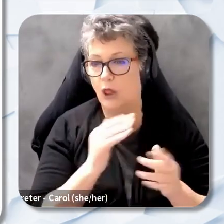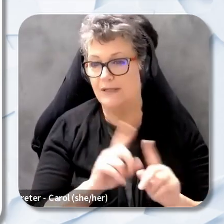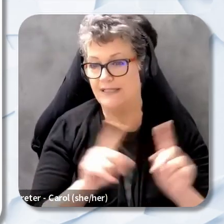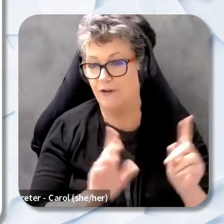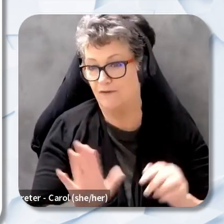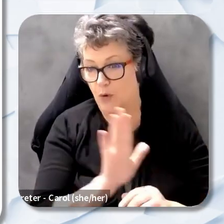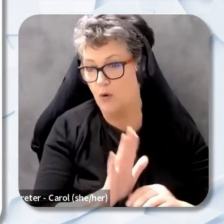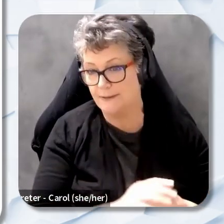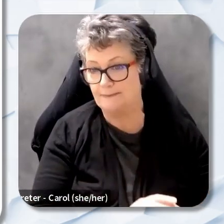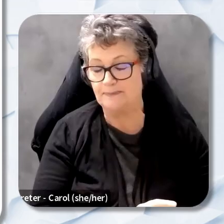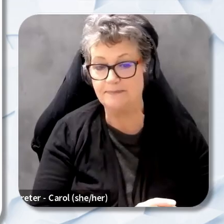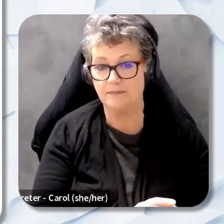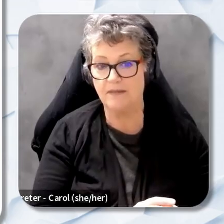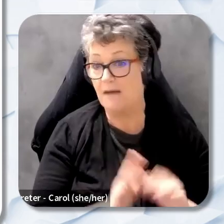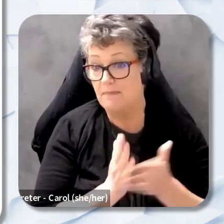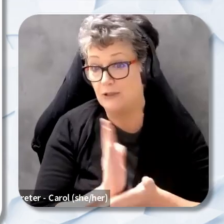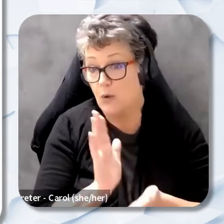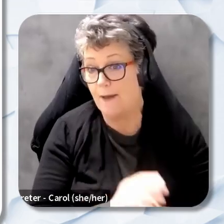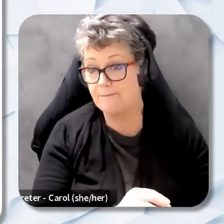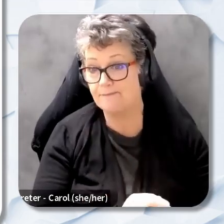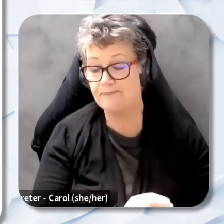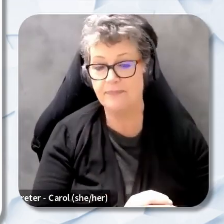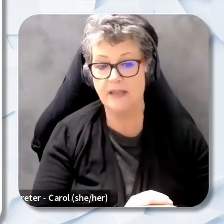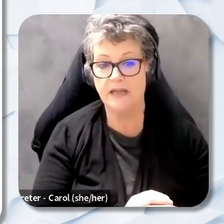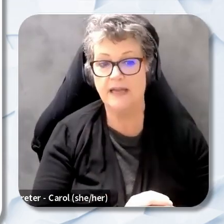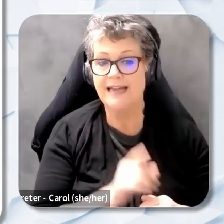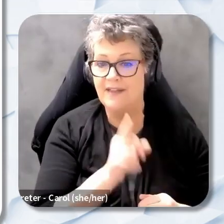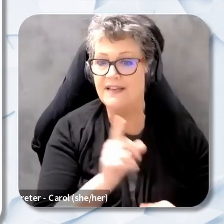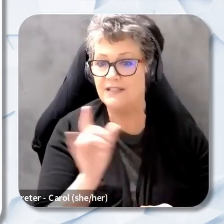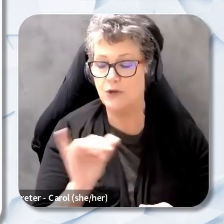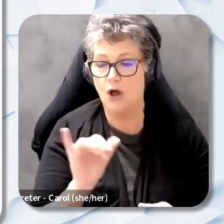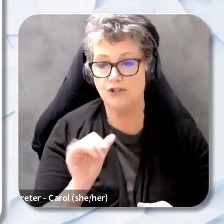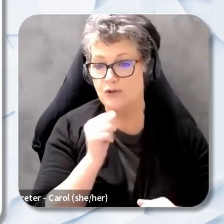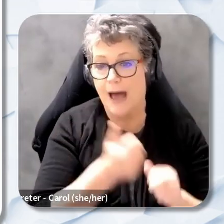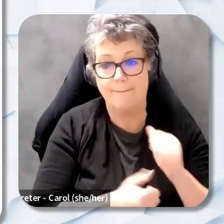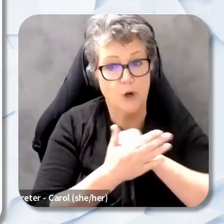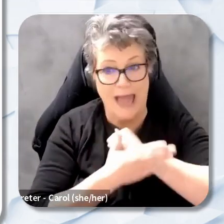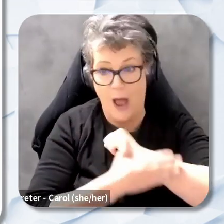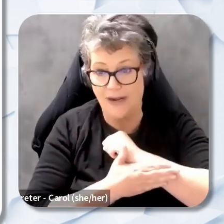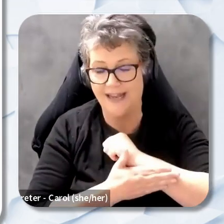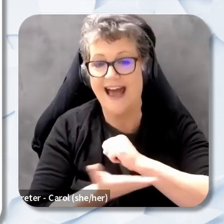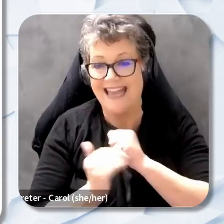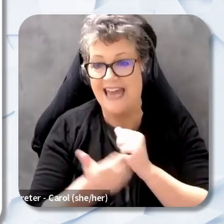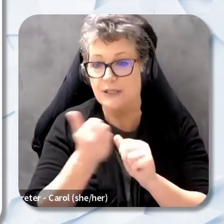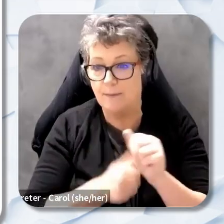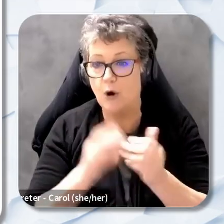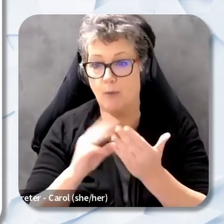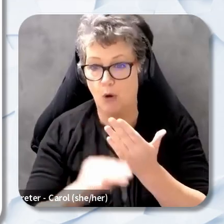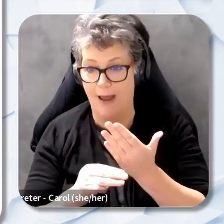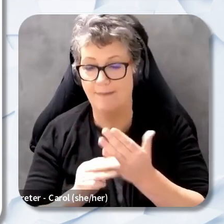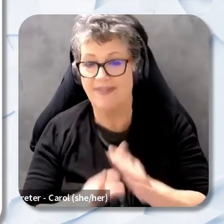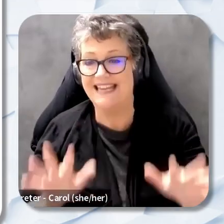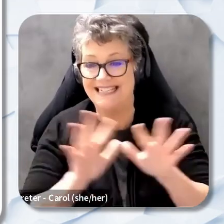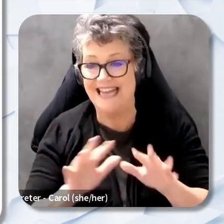different across programs, and that's okay. This is also not per county, again, per program. So the entire